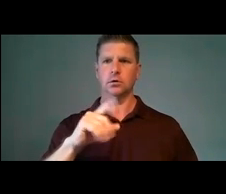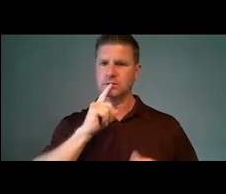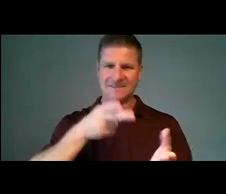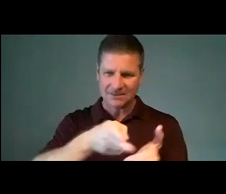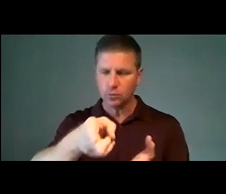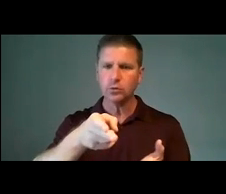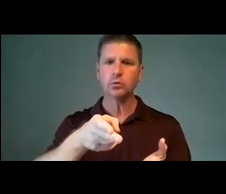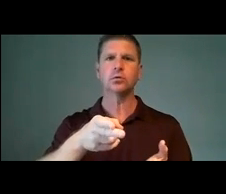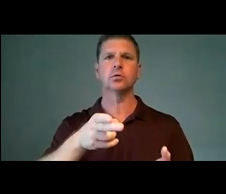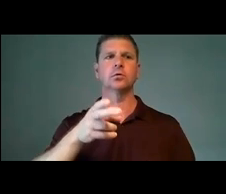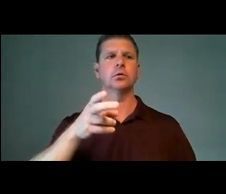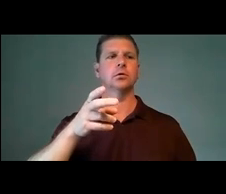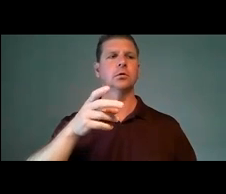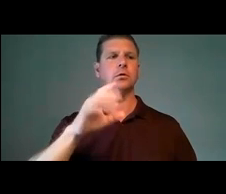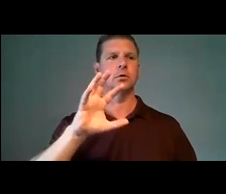and be as